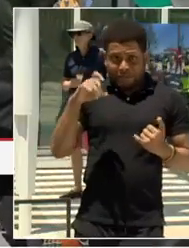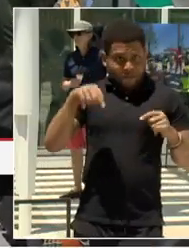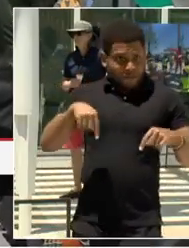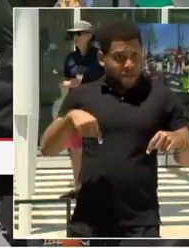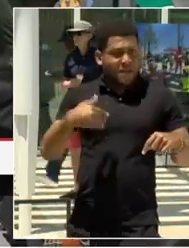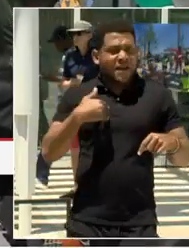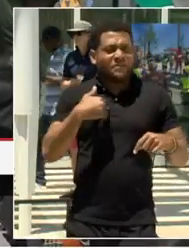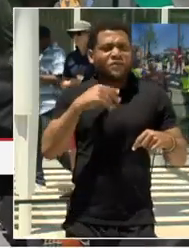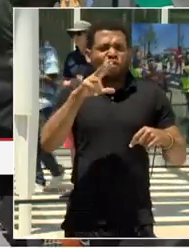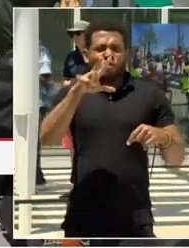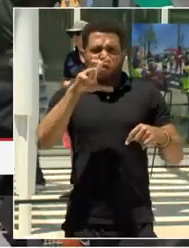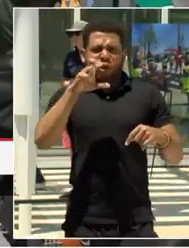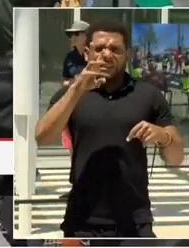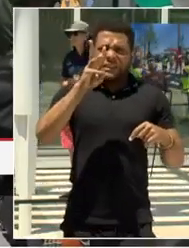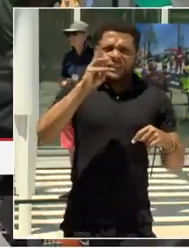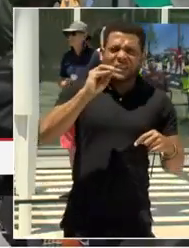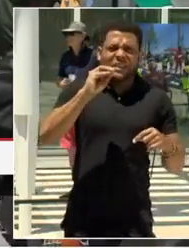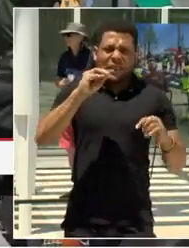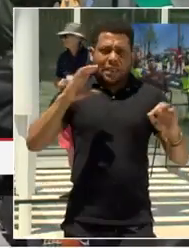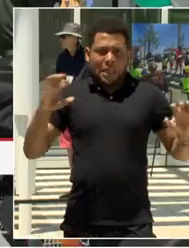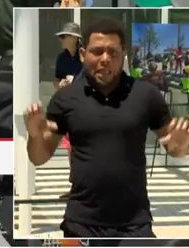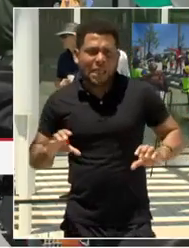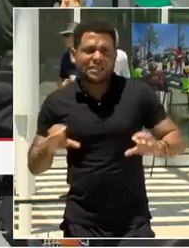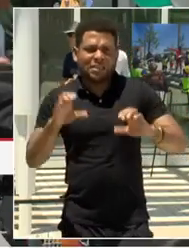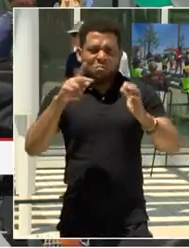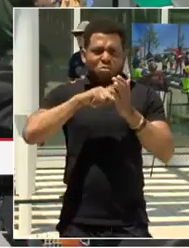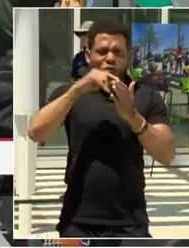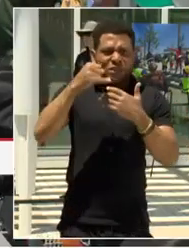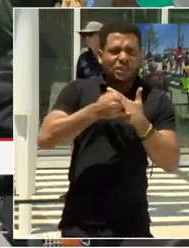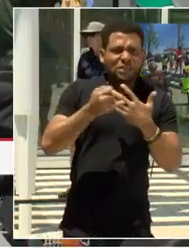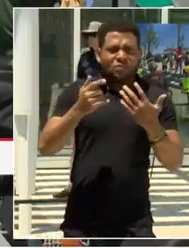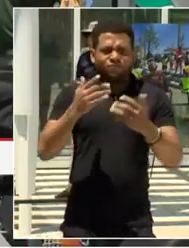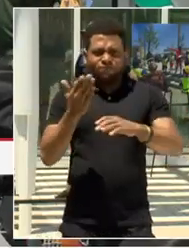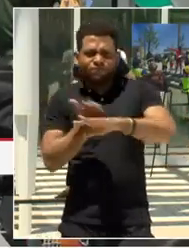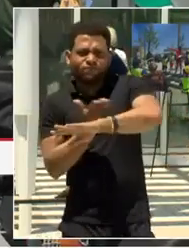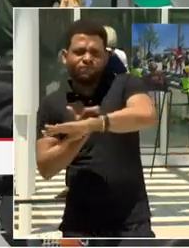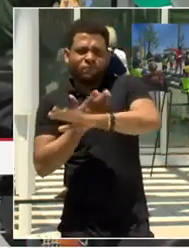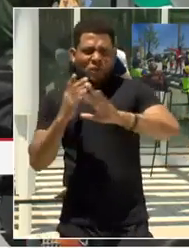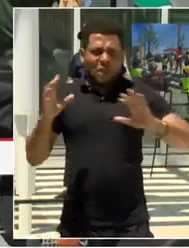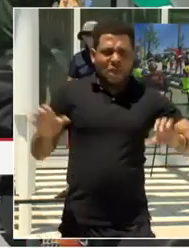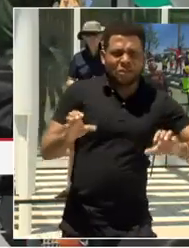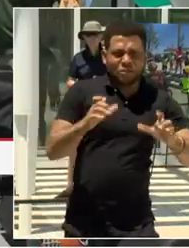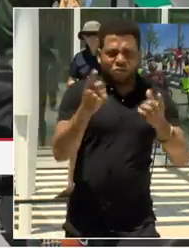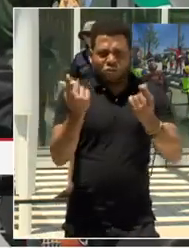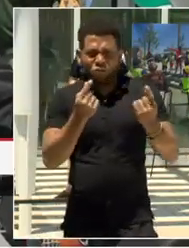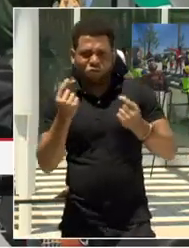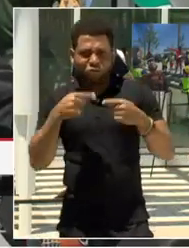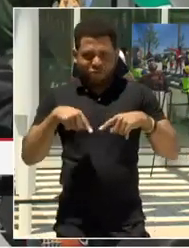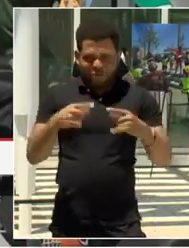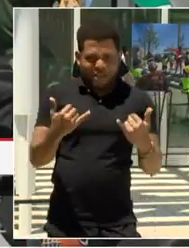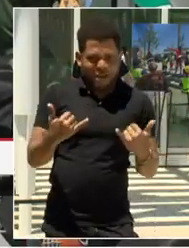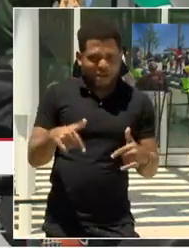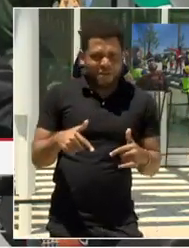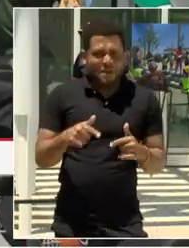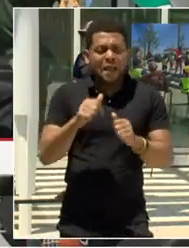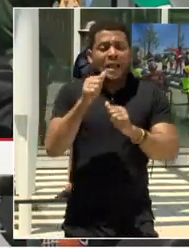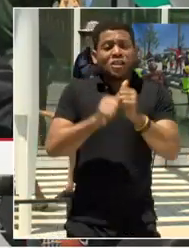active capital projects. So while all are special in their own right, I can truly say this is a one of